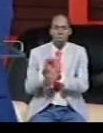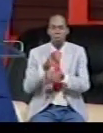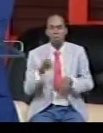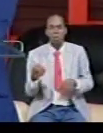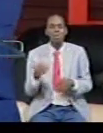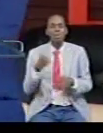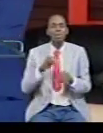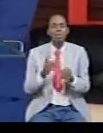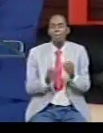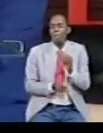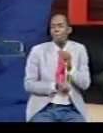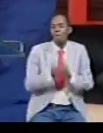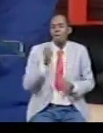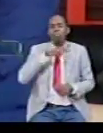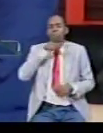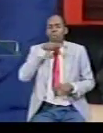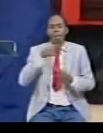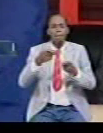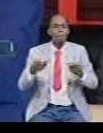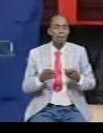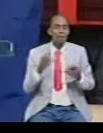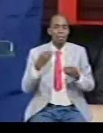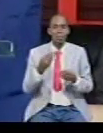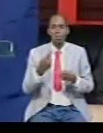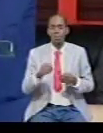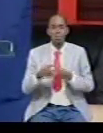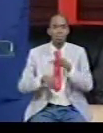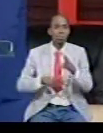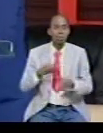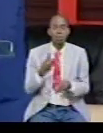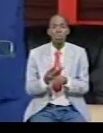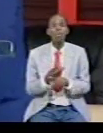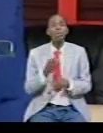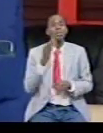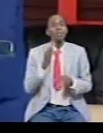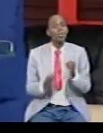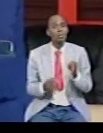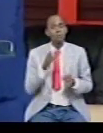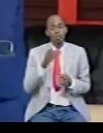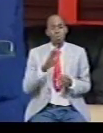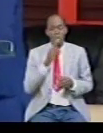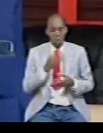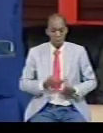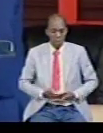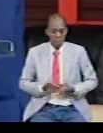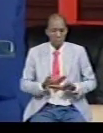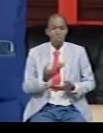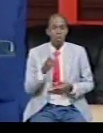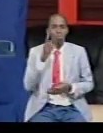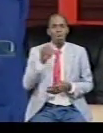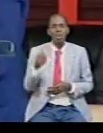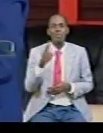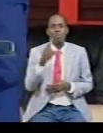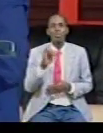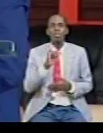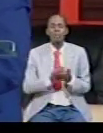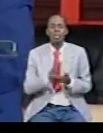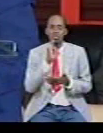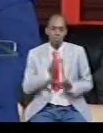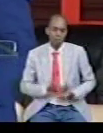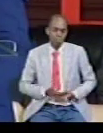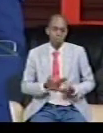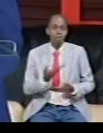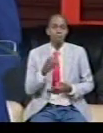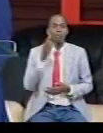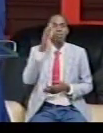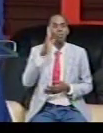corrupt place in the land, if you are born of God, whatsoever is born of God overcometh the world. And